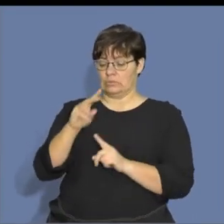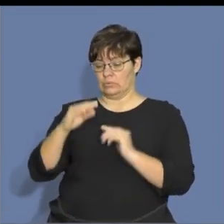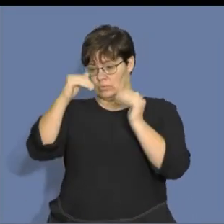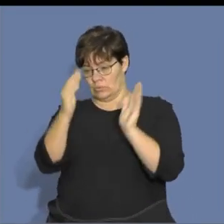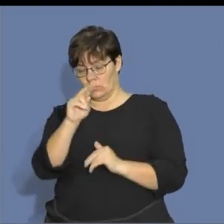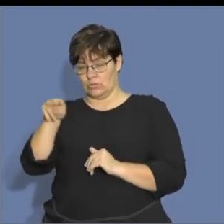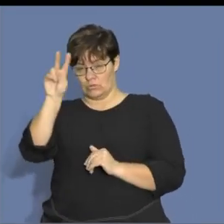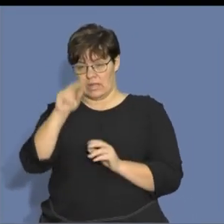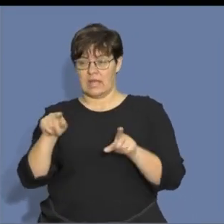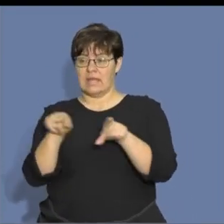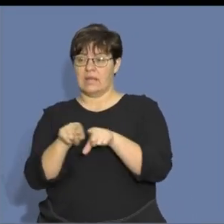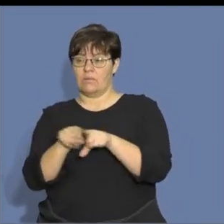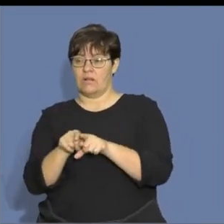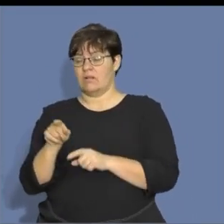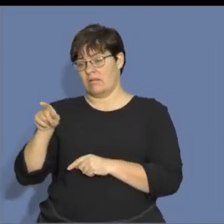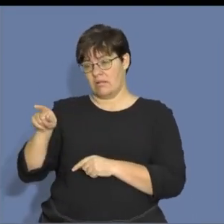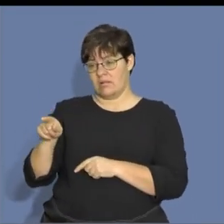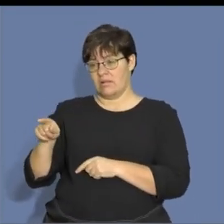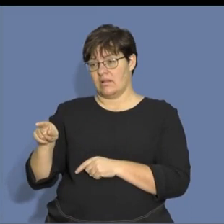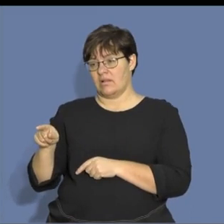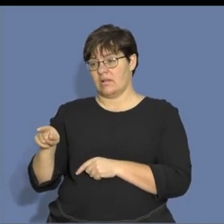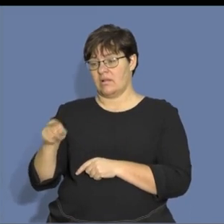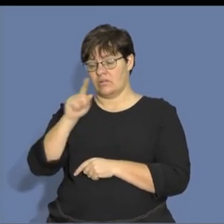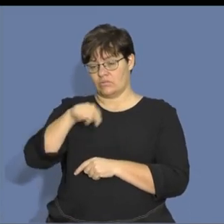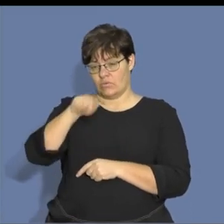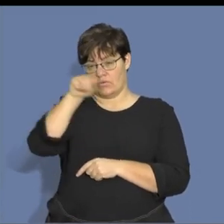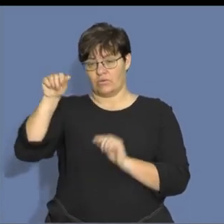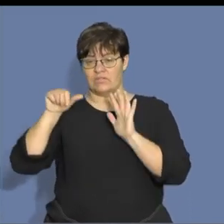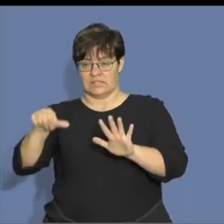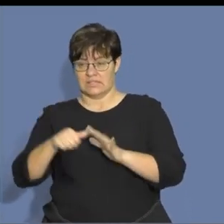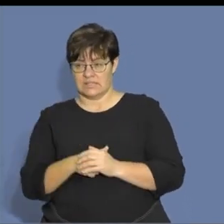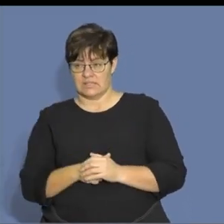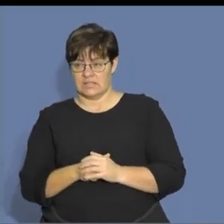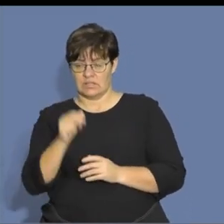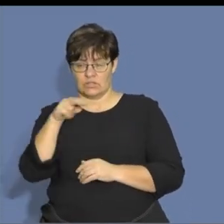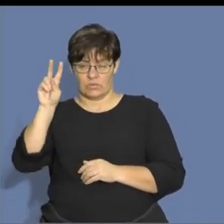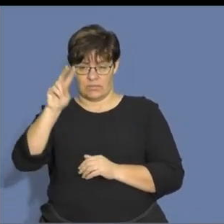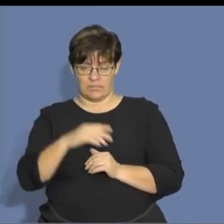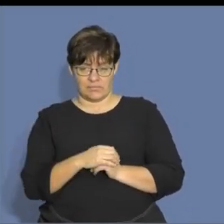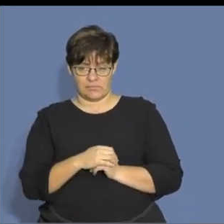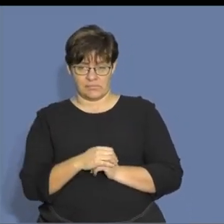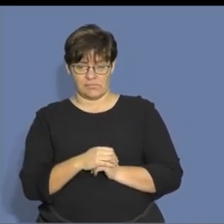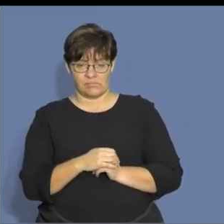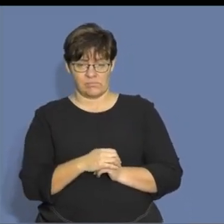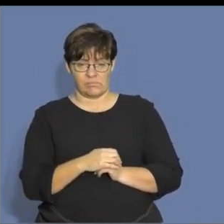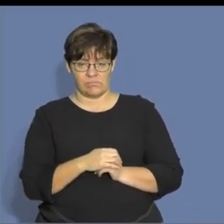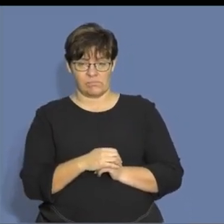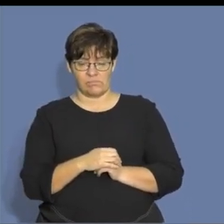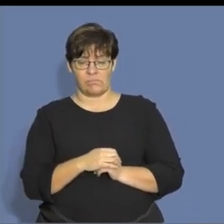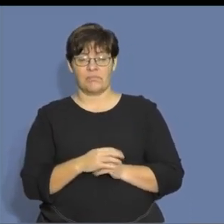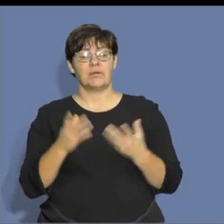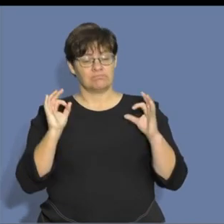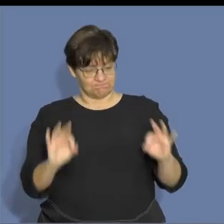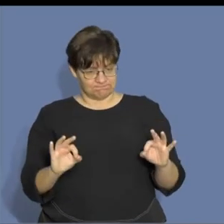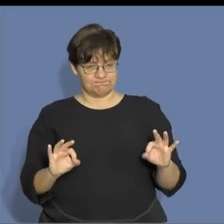all squared is equal to, and again, I'm going to write this as the square root of 6 squared. Wonderful. Now that I have it in